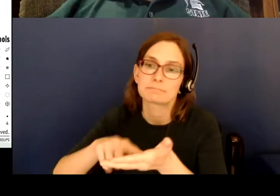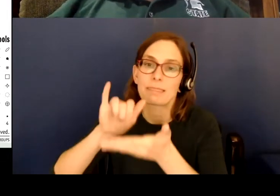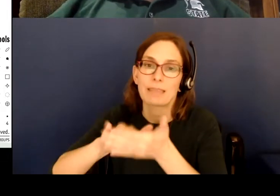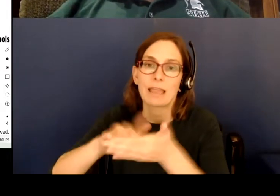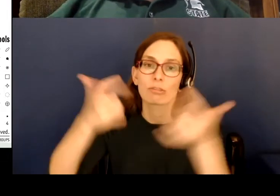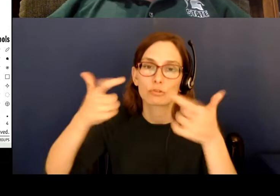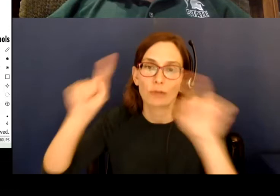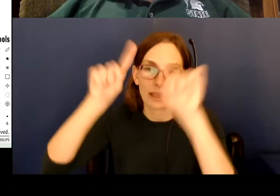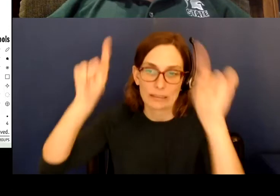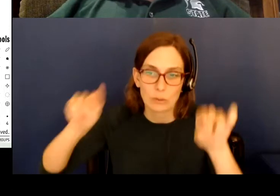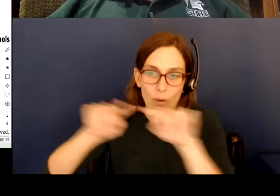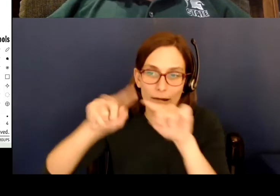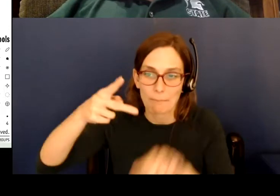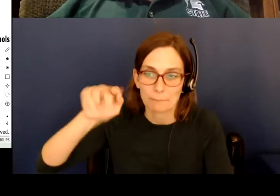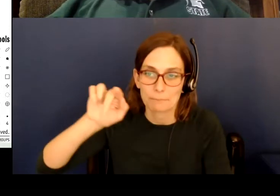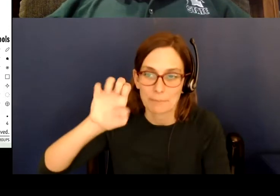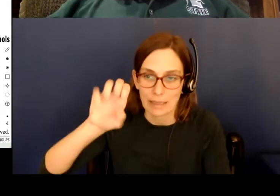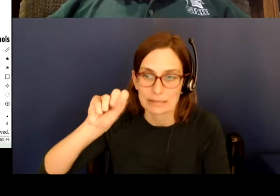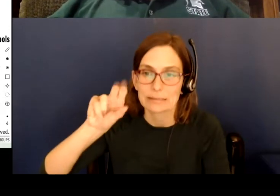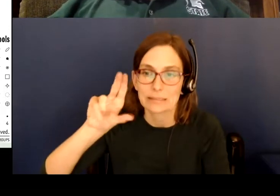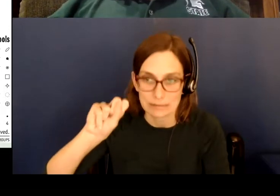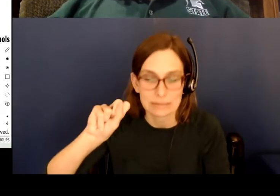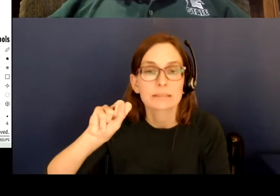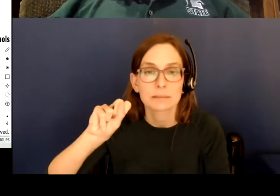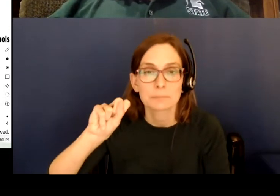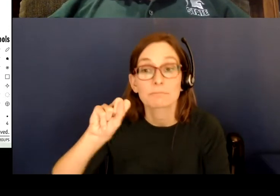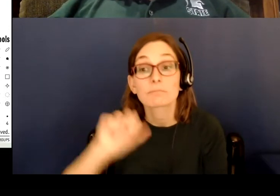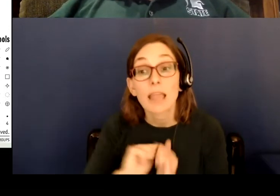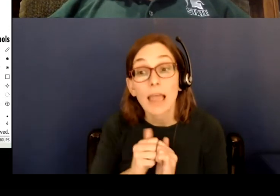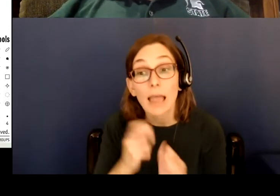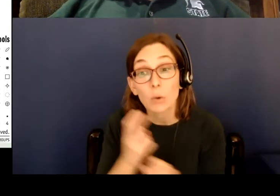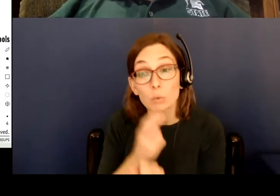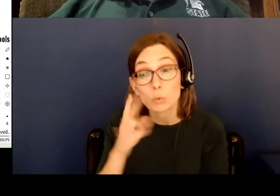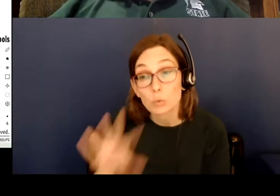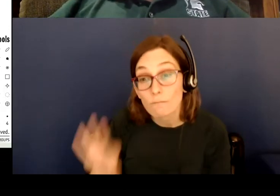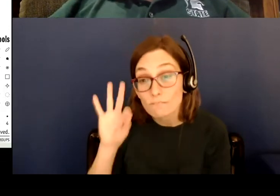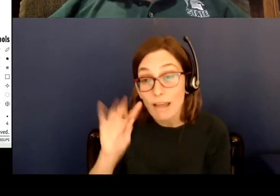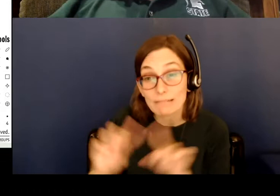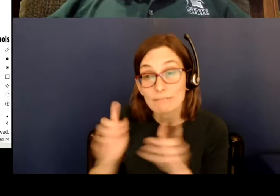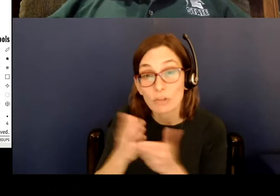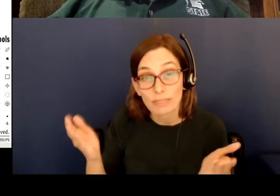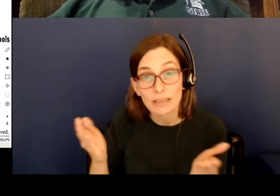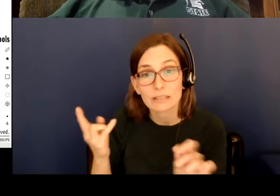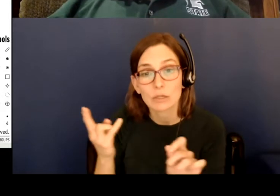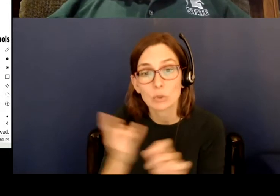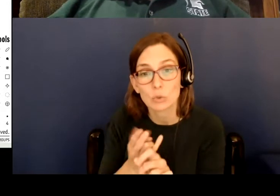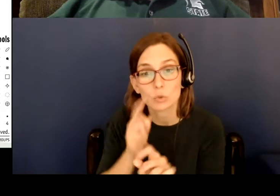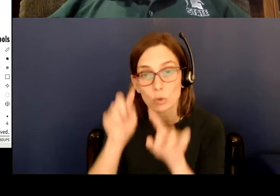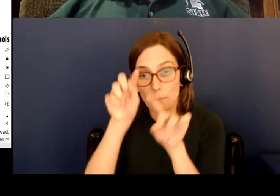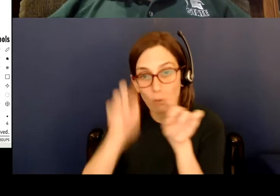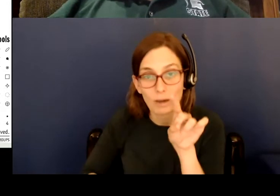of Pegasus. All right. Now, how do we use it to find other things? Well, we use this as pointers. For example, the